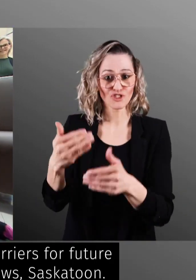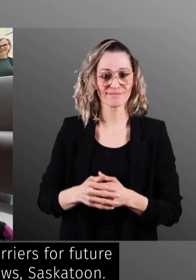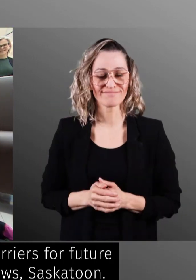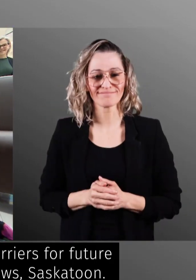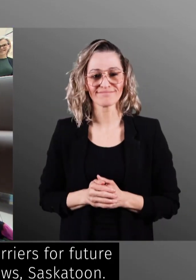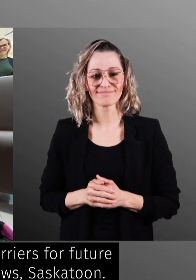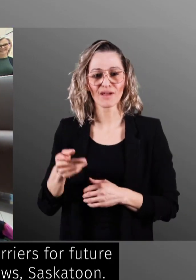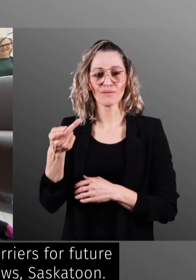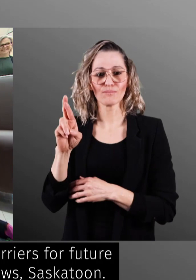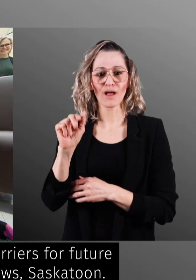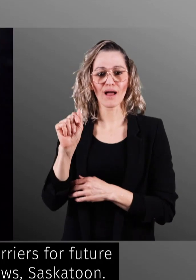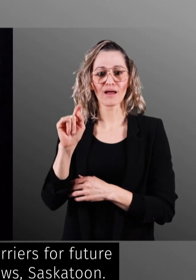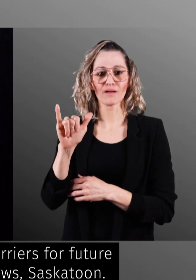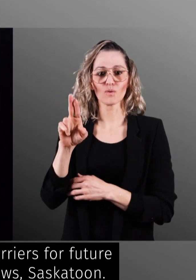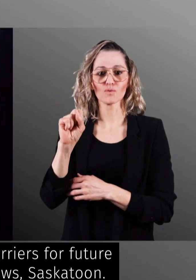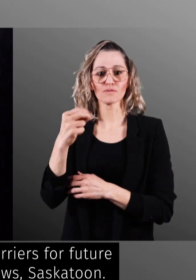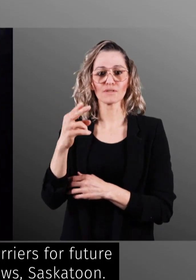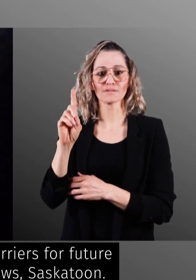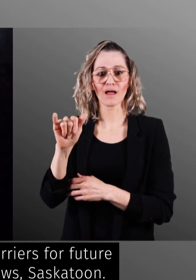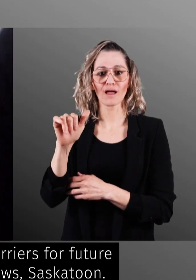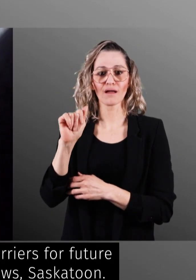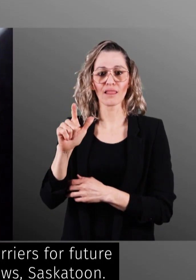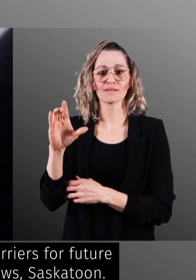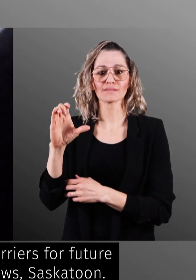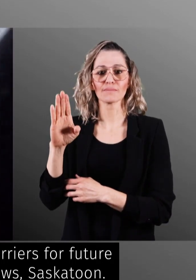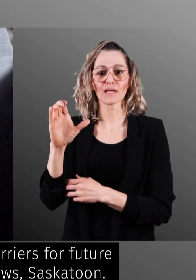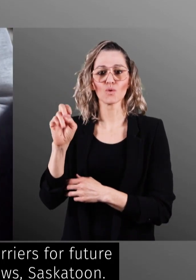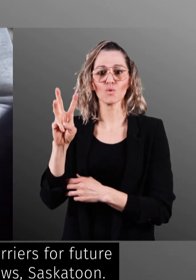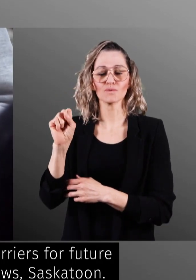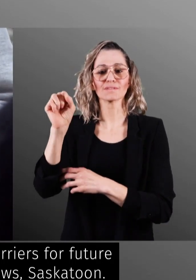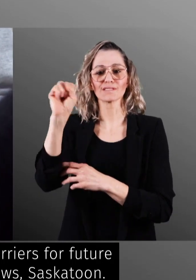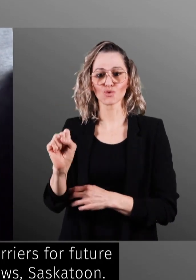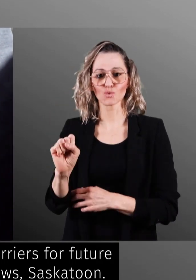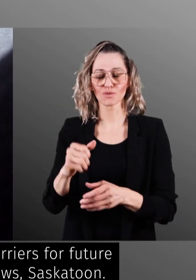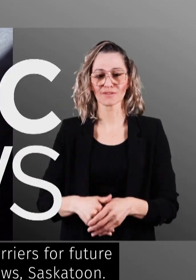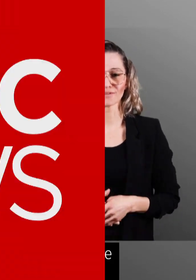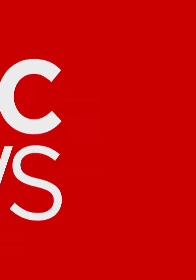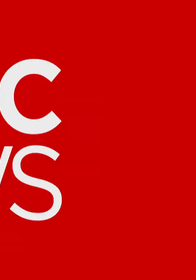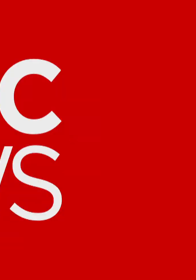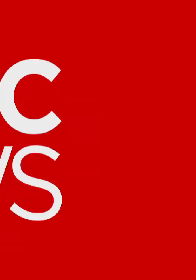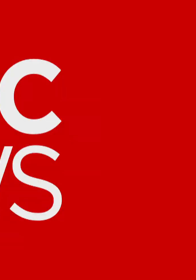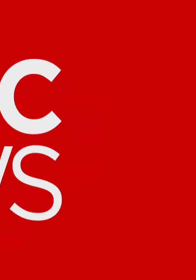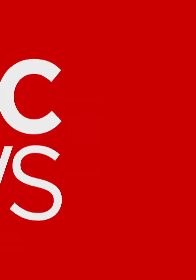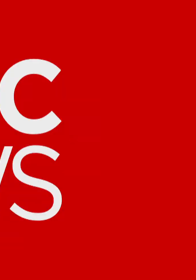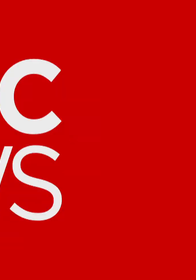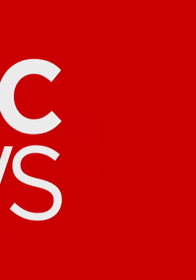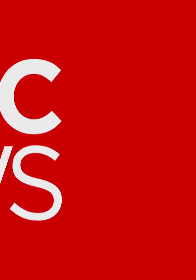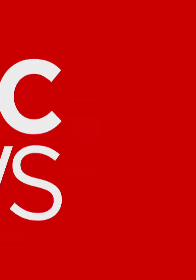future generations. Pratish Dayal, CBC News, Saskatoon.